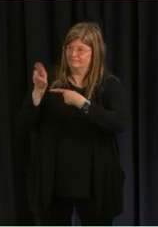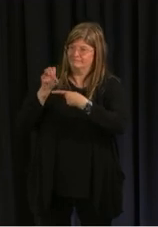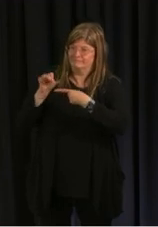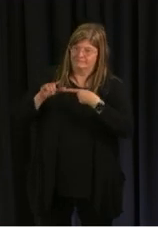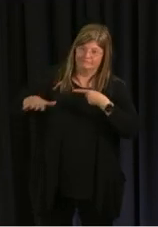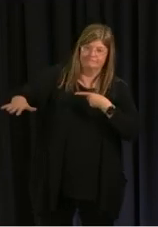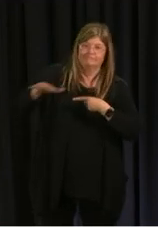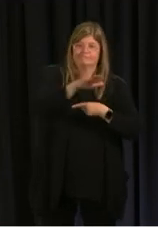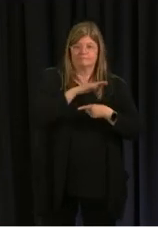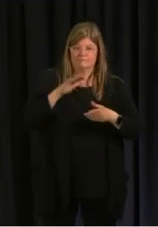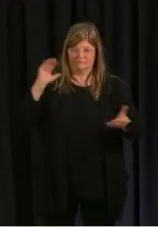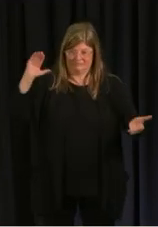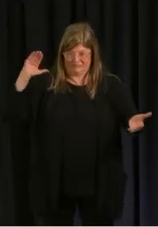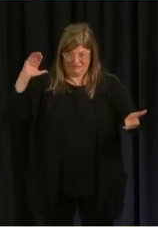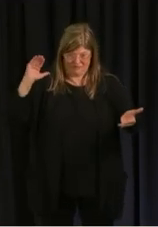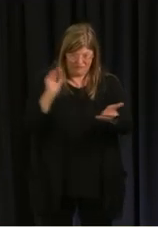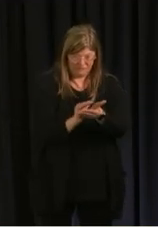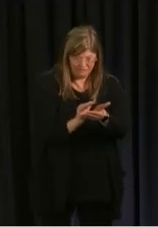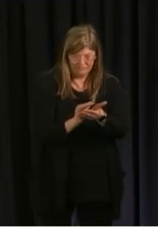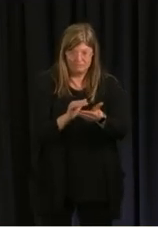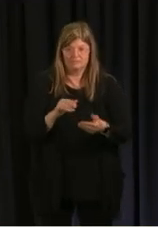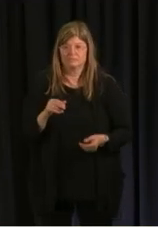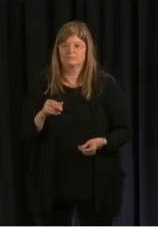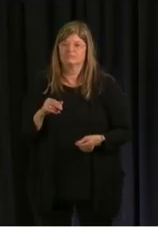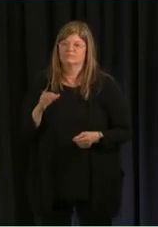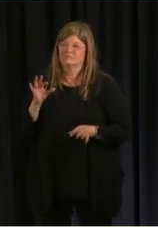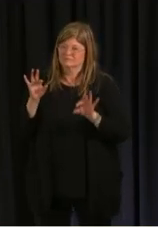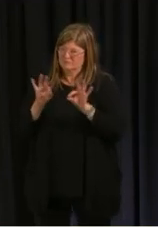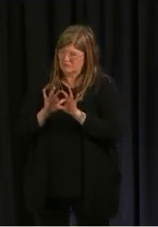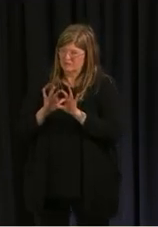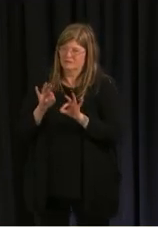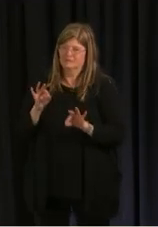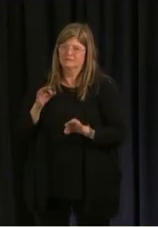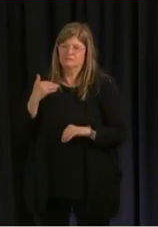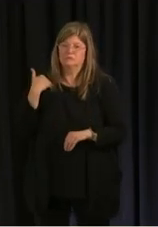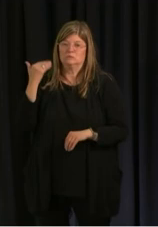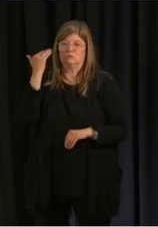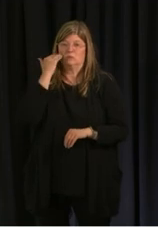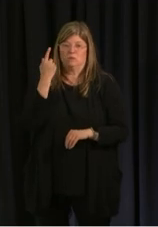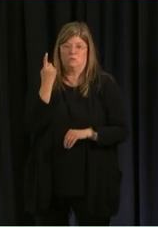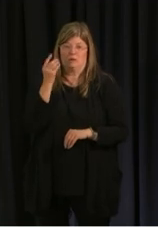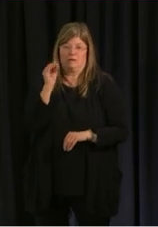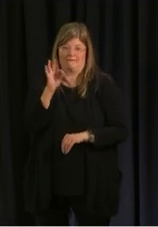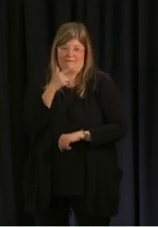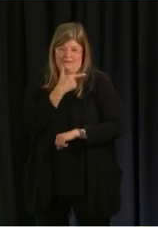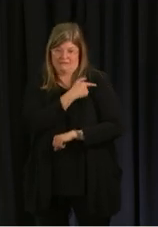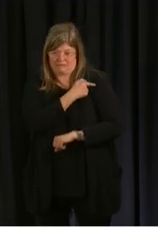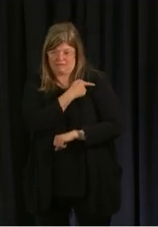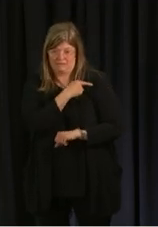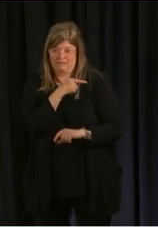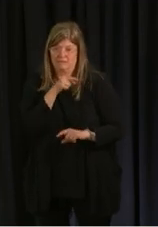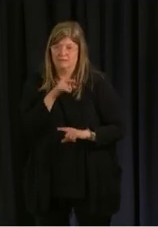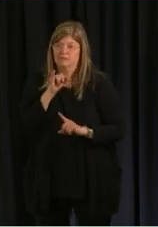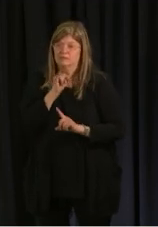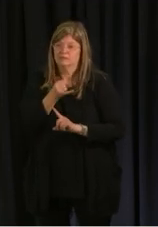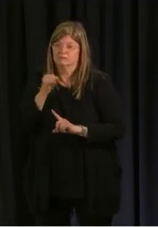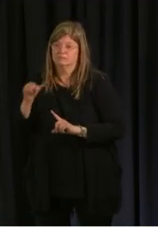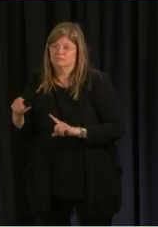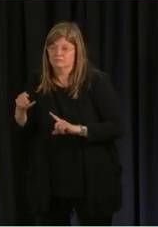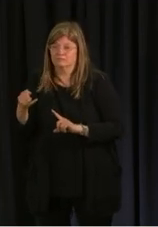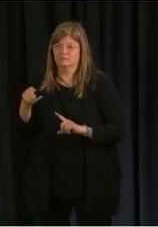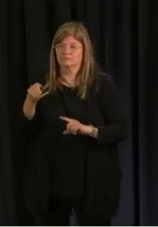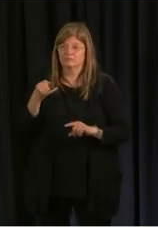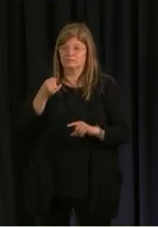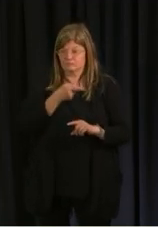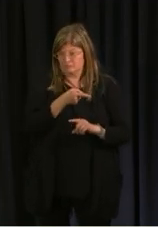down. That means that the vaccine is doing its job, and we know one of the vaccines, the Johnson & Johnson, was actually studied in this